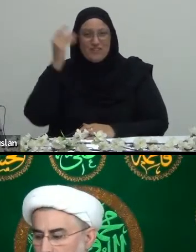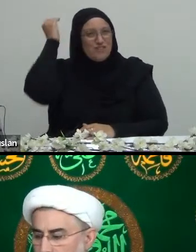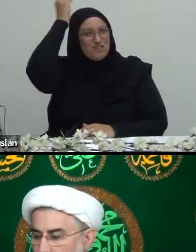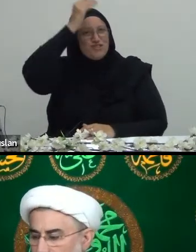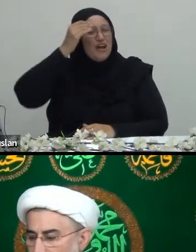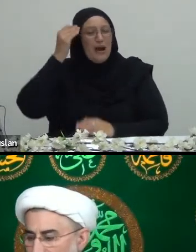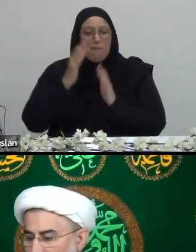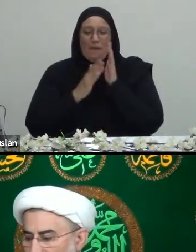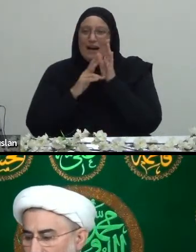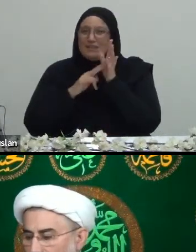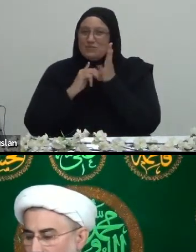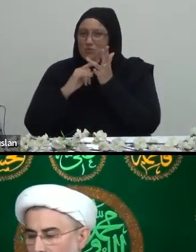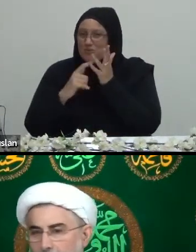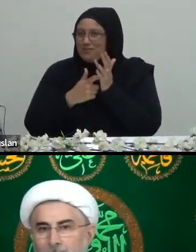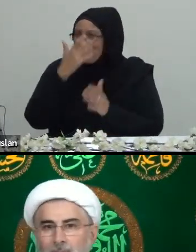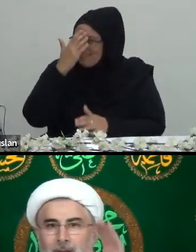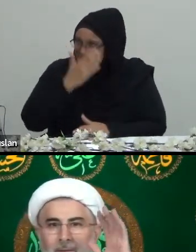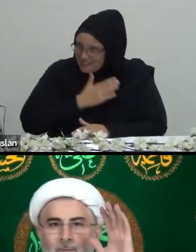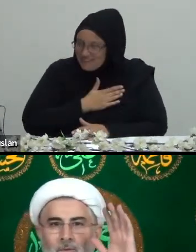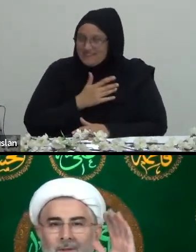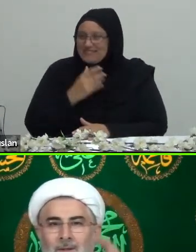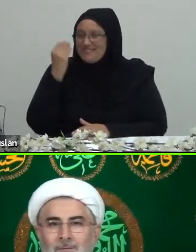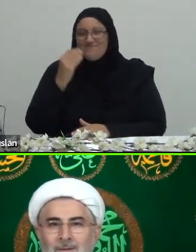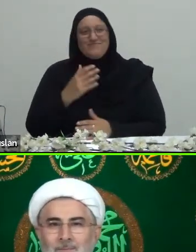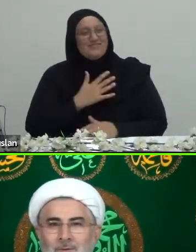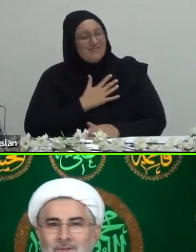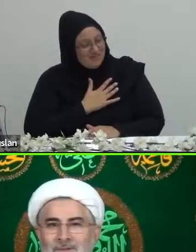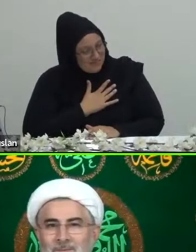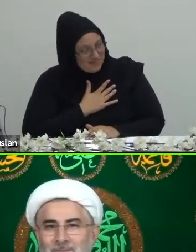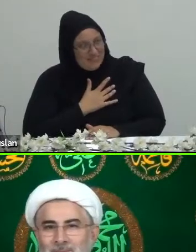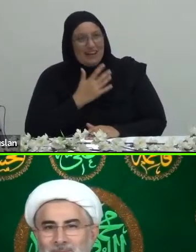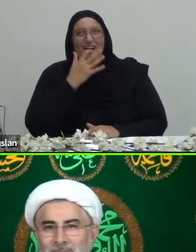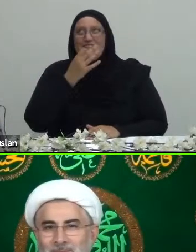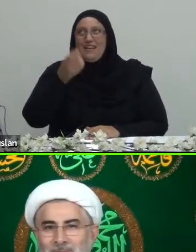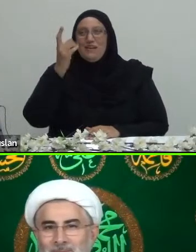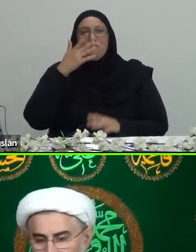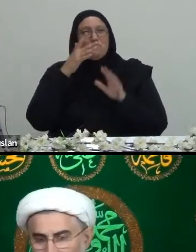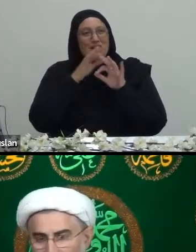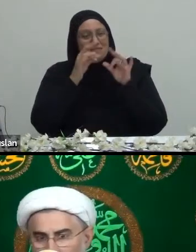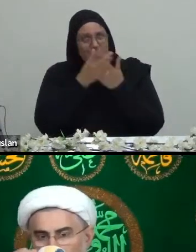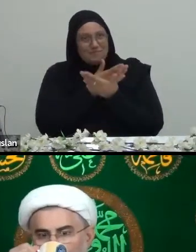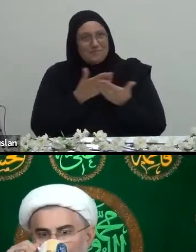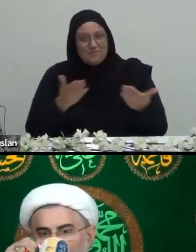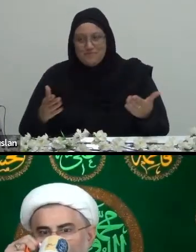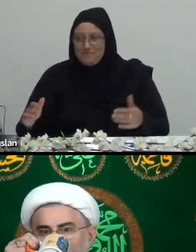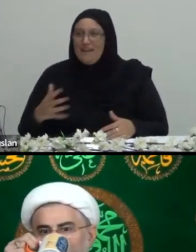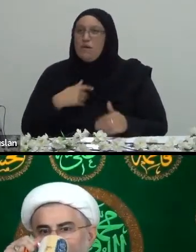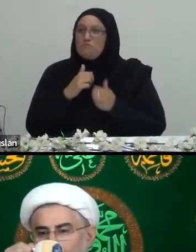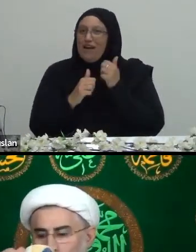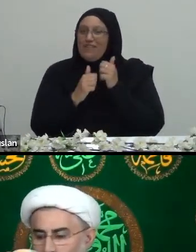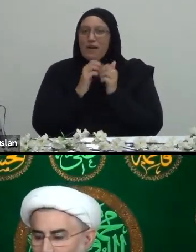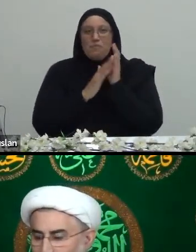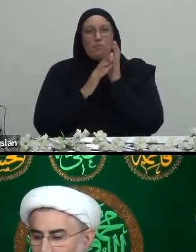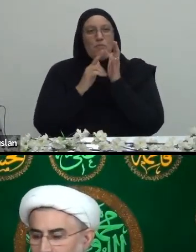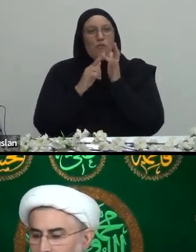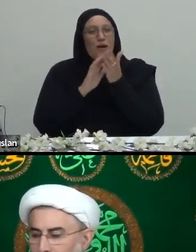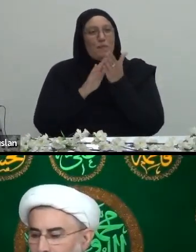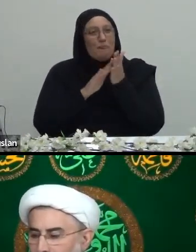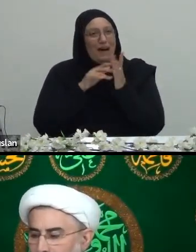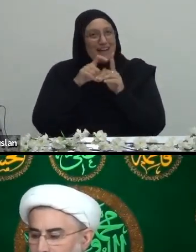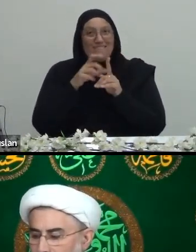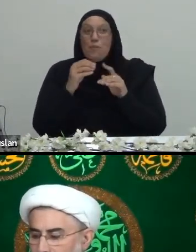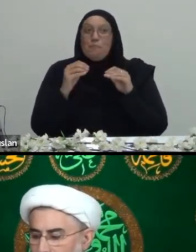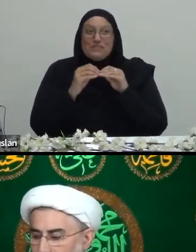Leghaei. Assalamu alaikum, Sheikh. Alaikum assalam wa rahmatullah. Thank you for joining us, Sheikh. We have Brother Mohamed from